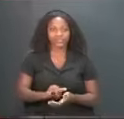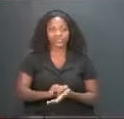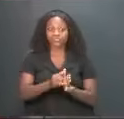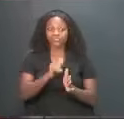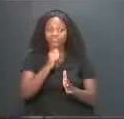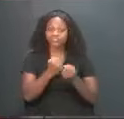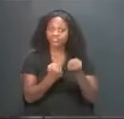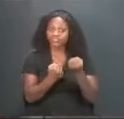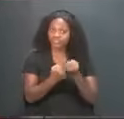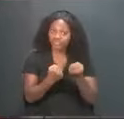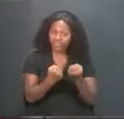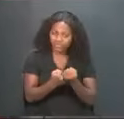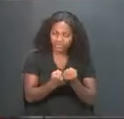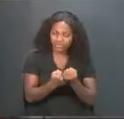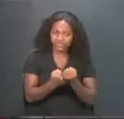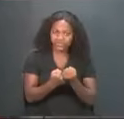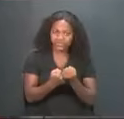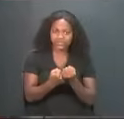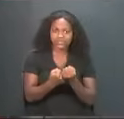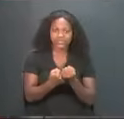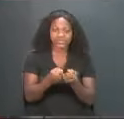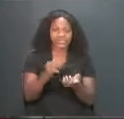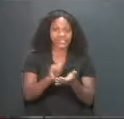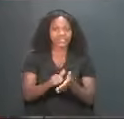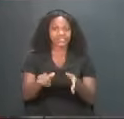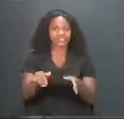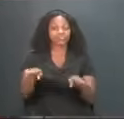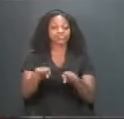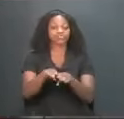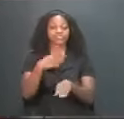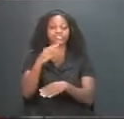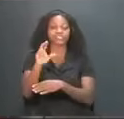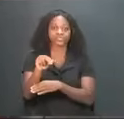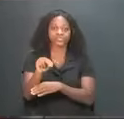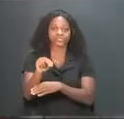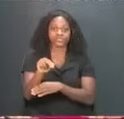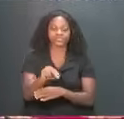Those against adjournment, say no.